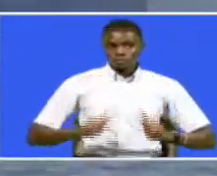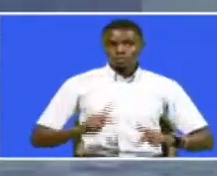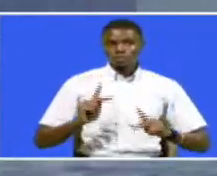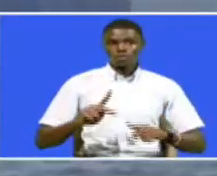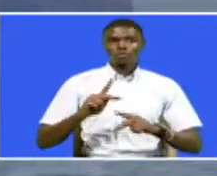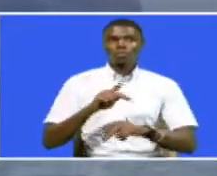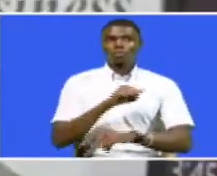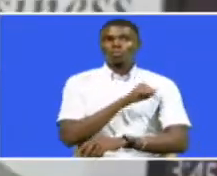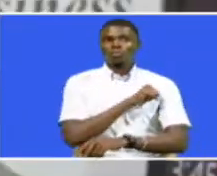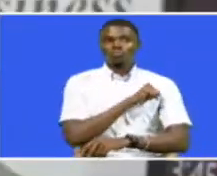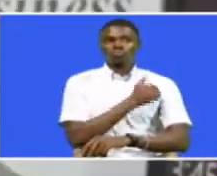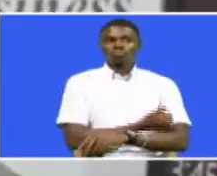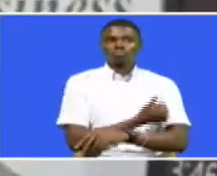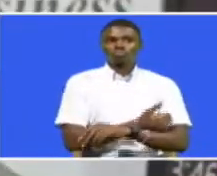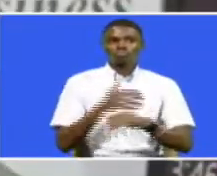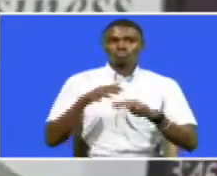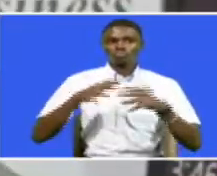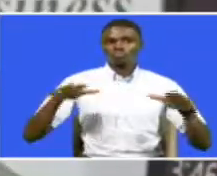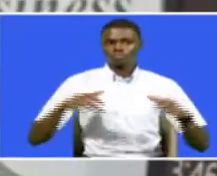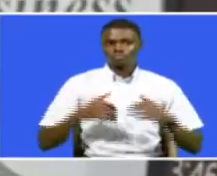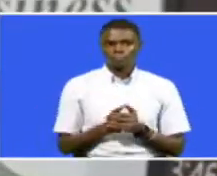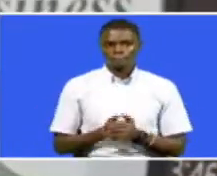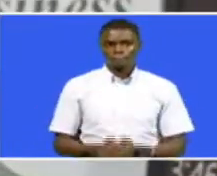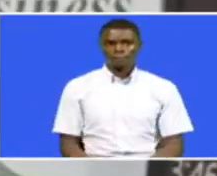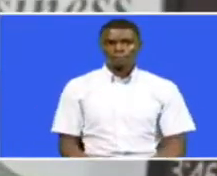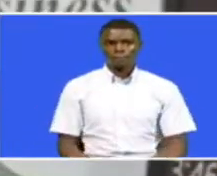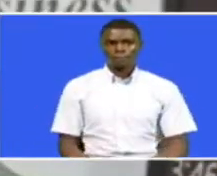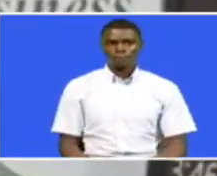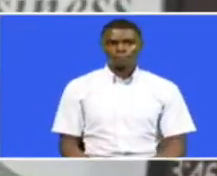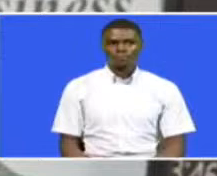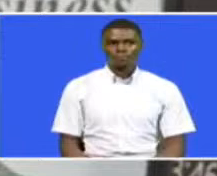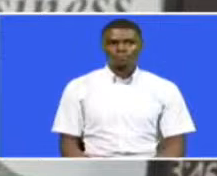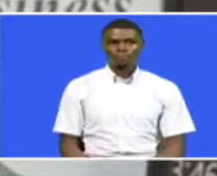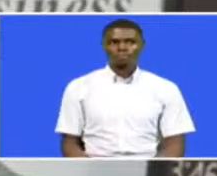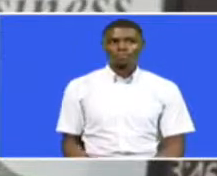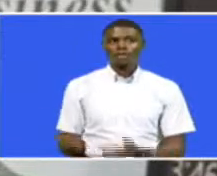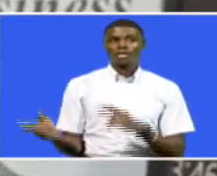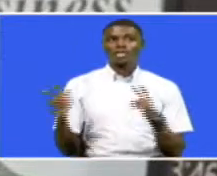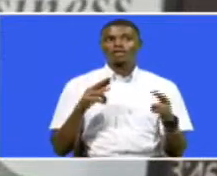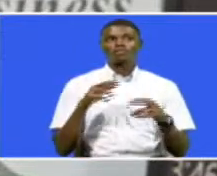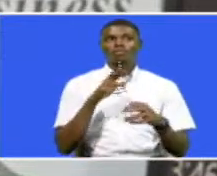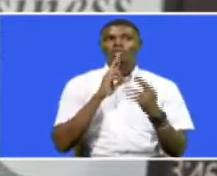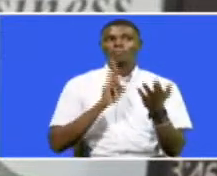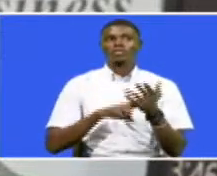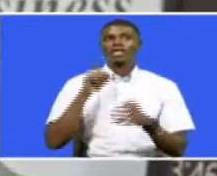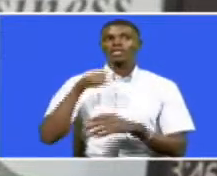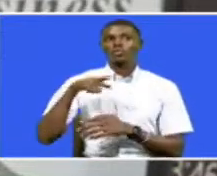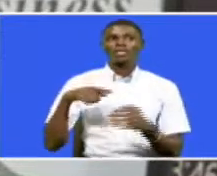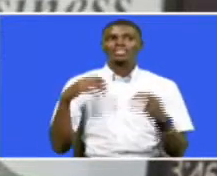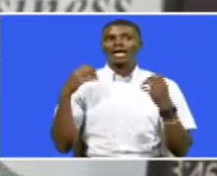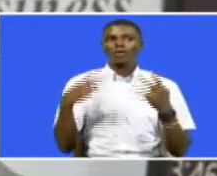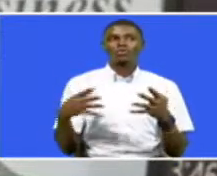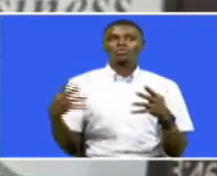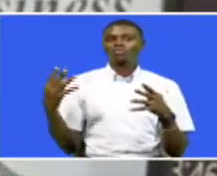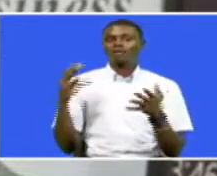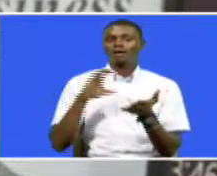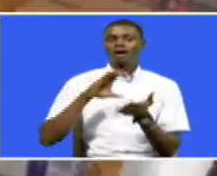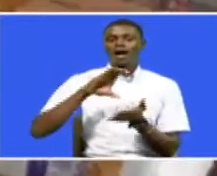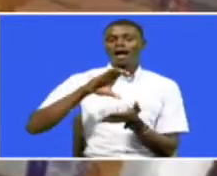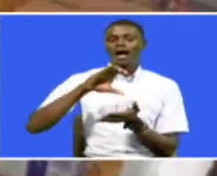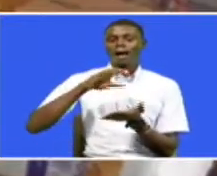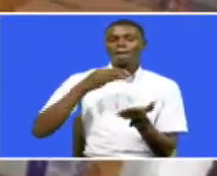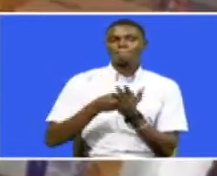Maritime Transport. Revival of the port up to now requires a lot of injection of